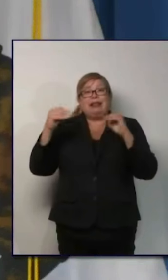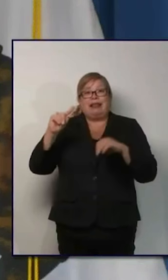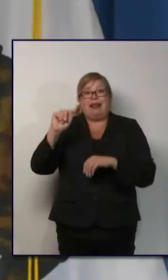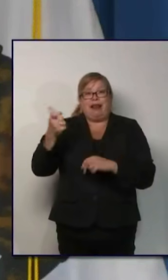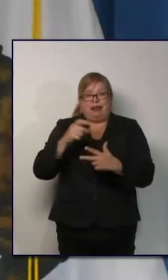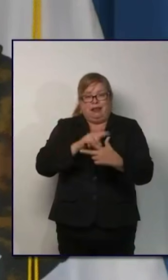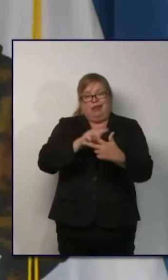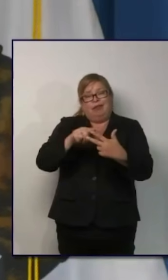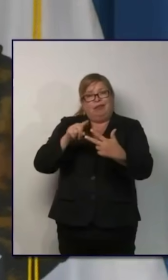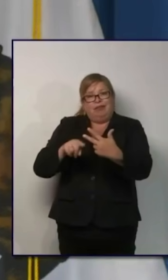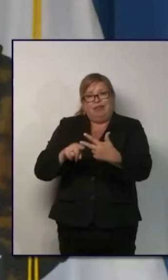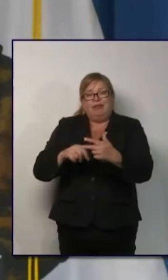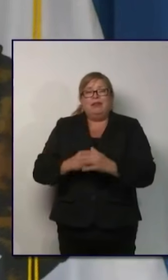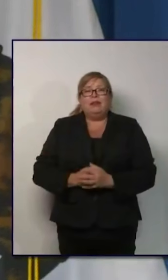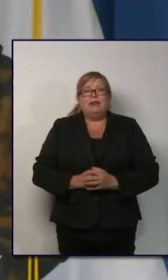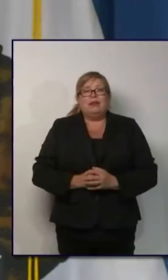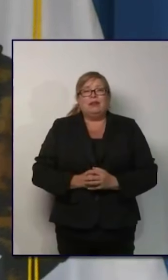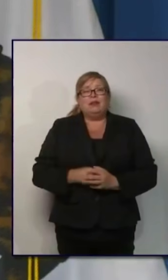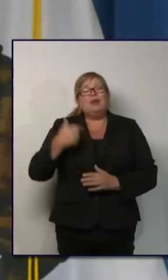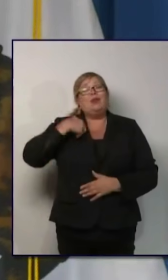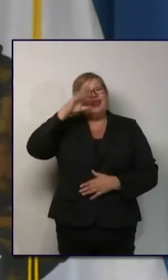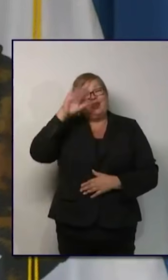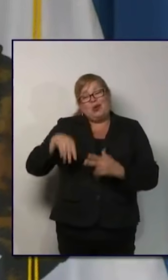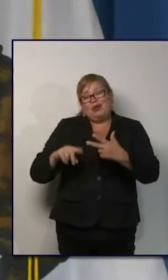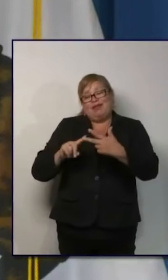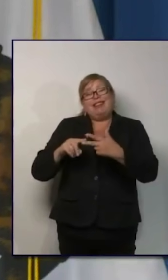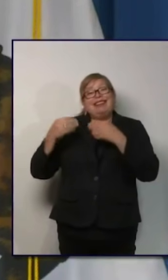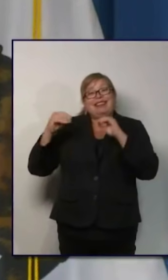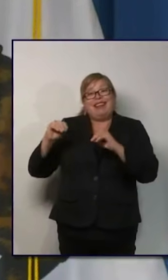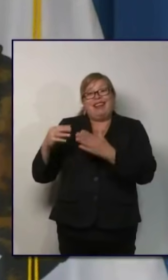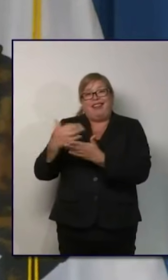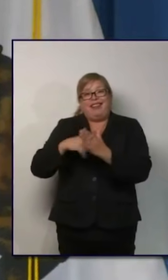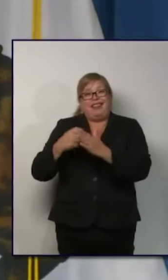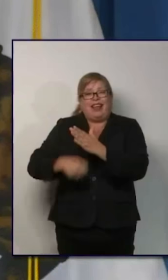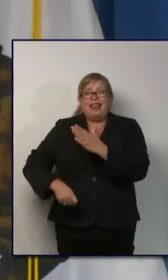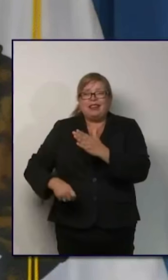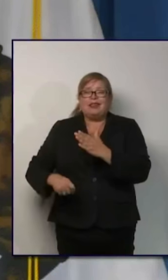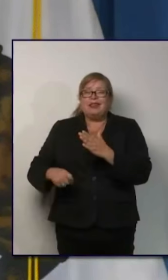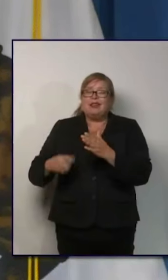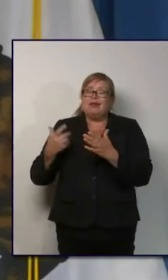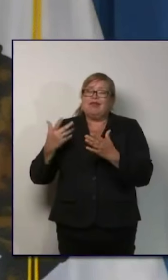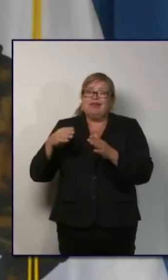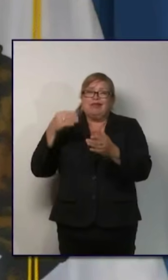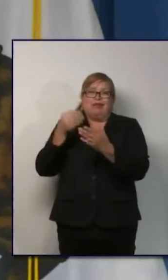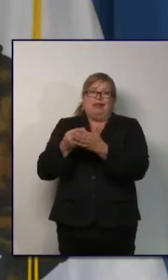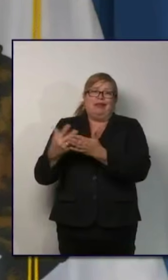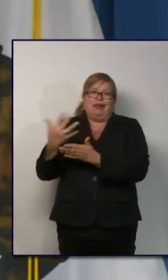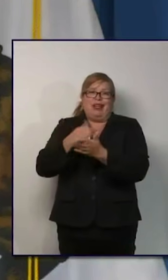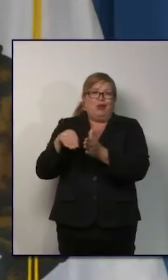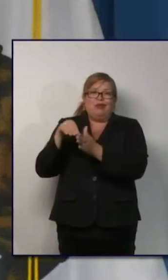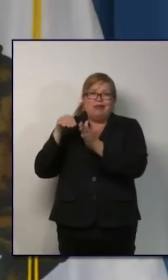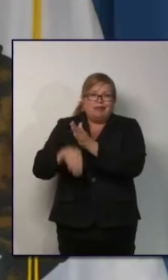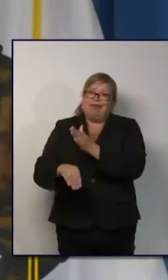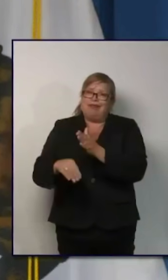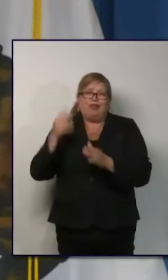Not surprisingly, our sales tax revenue projections are taking the biggest hit. Consumers, obviously,